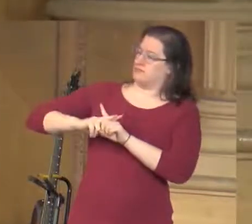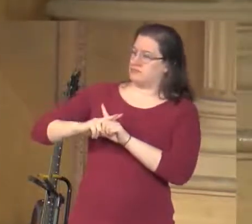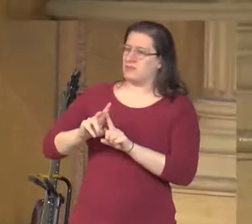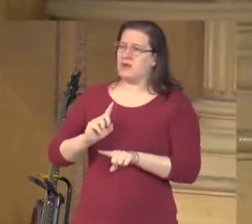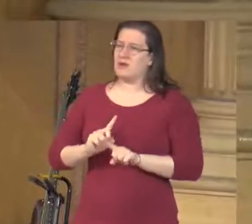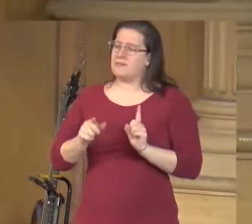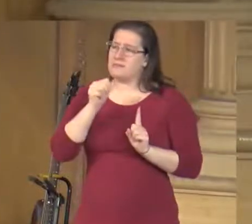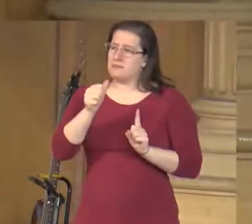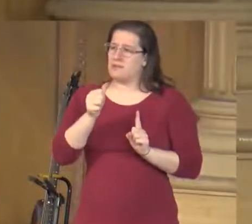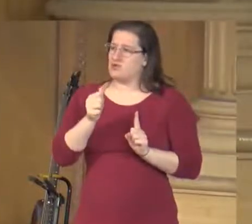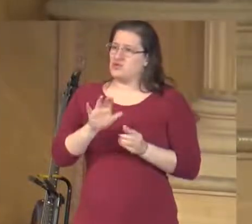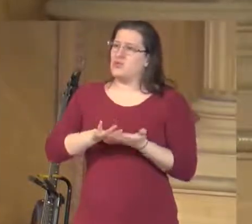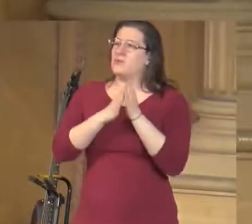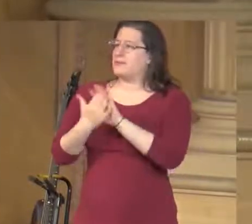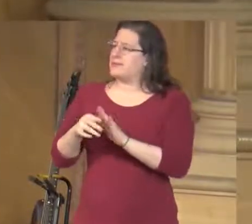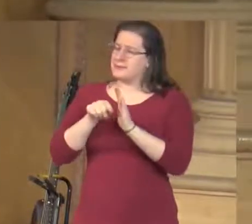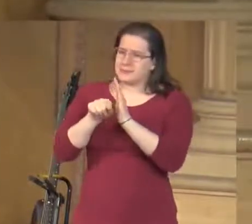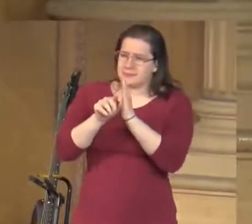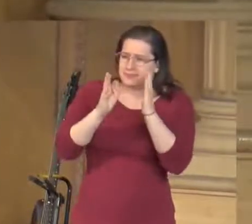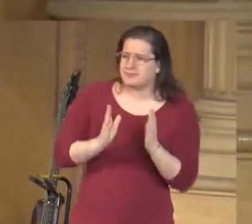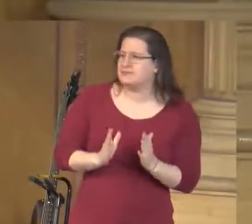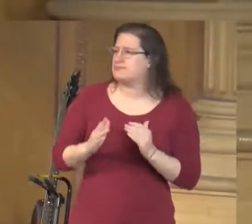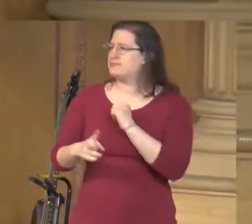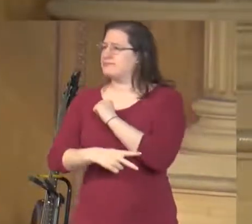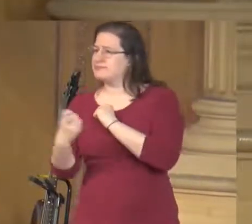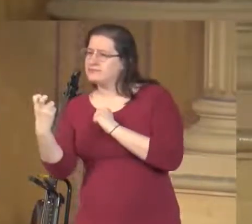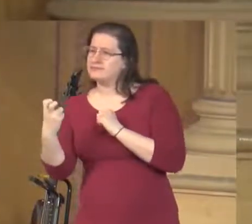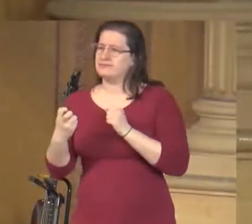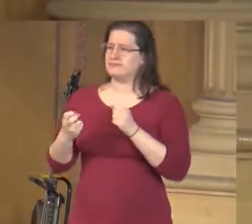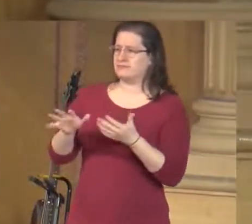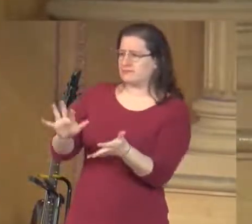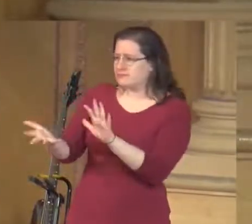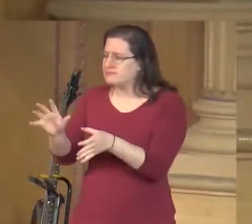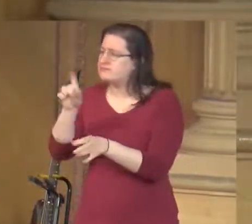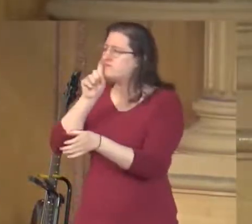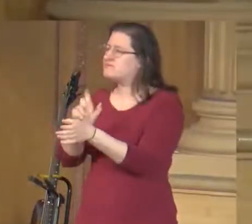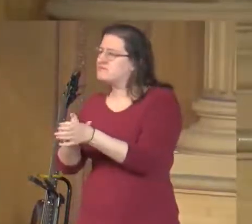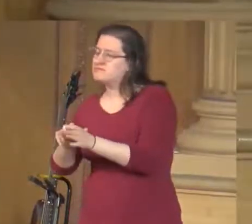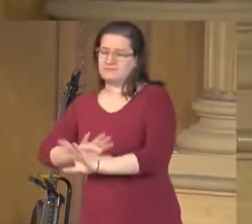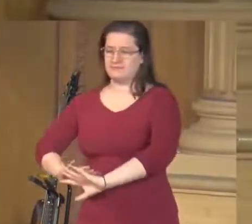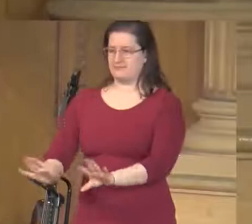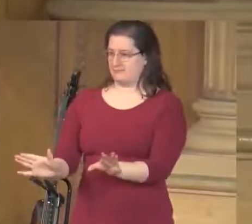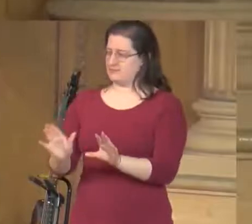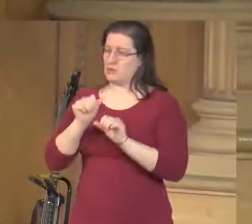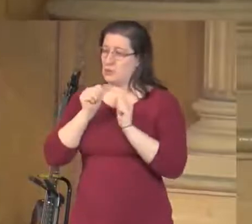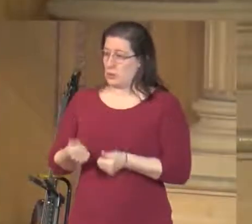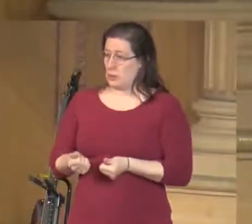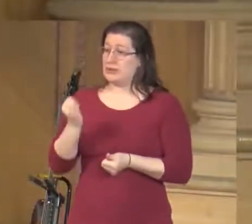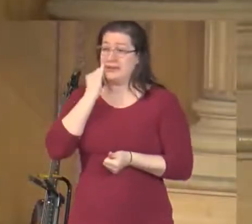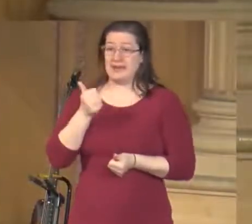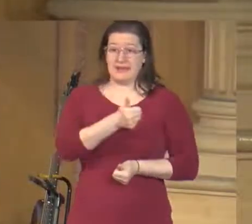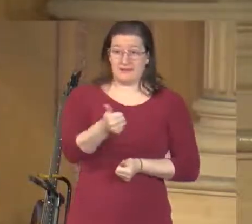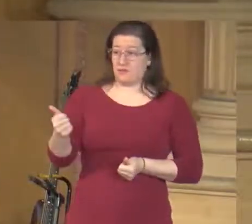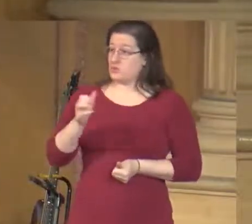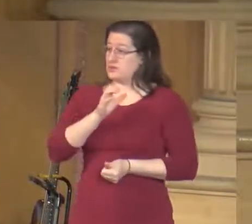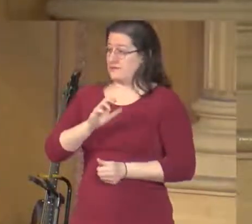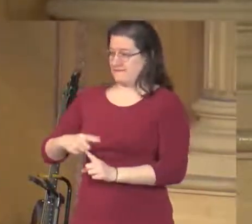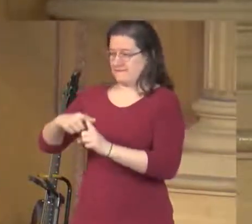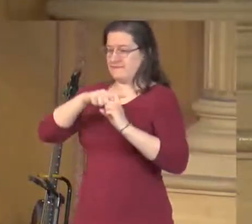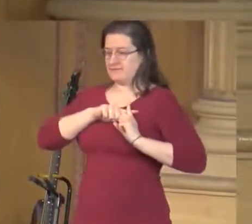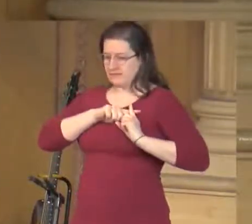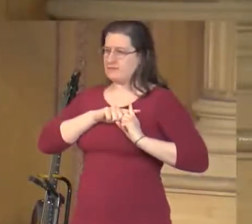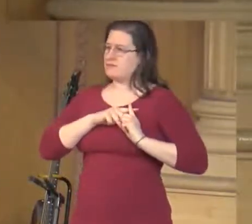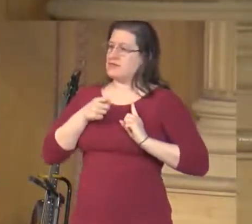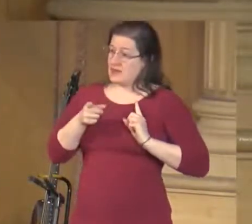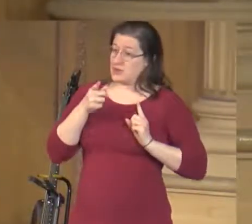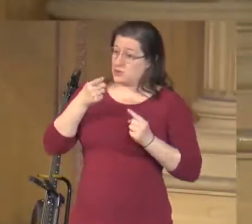a murderer, or a thief, or an evildoer, or as a meddler. Yet if anyone suffers as a Christian, let him not be ashamed, but let him glorify